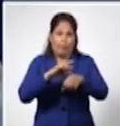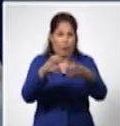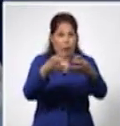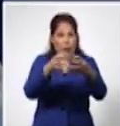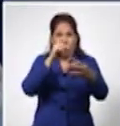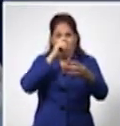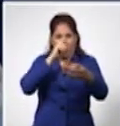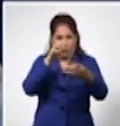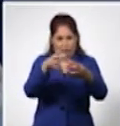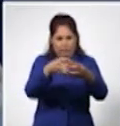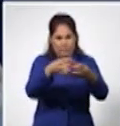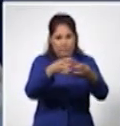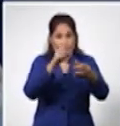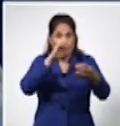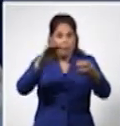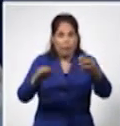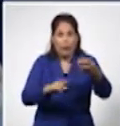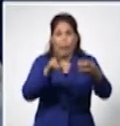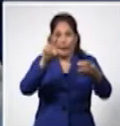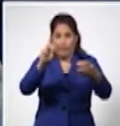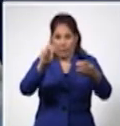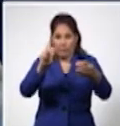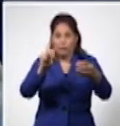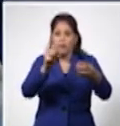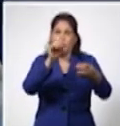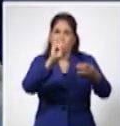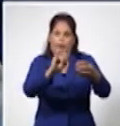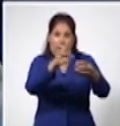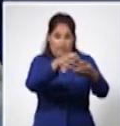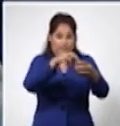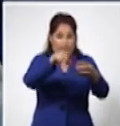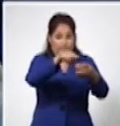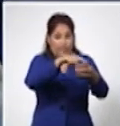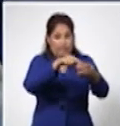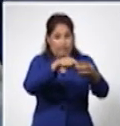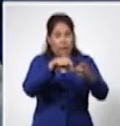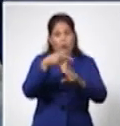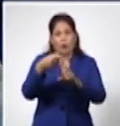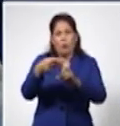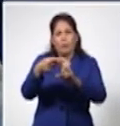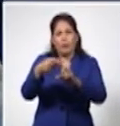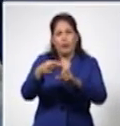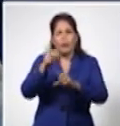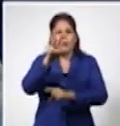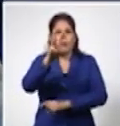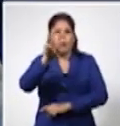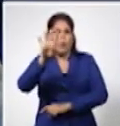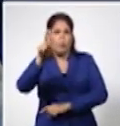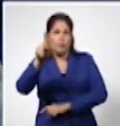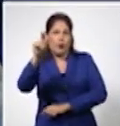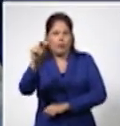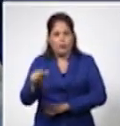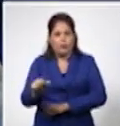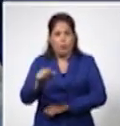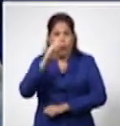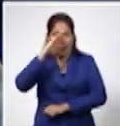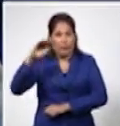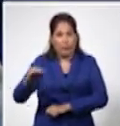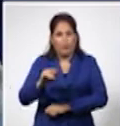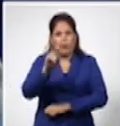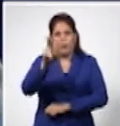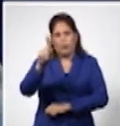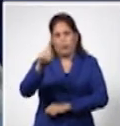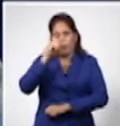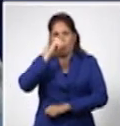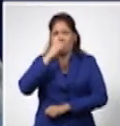in Cuba, 310 people have contracted the virus abroad. 18 people diagnosed yesterday